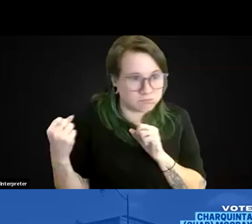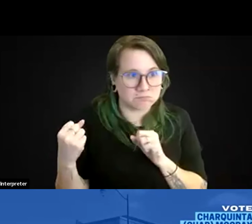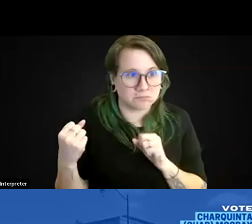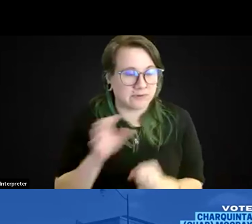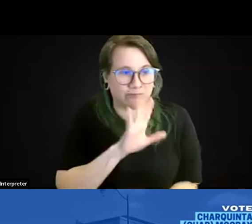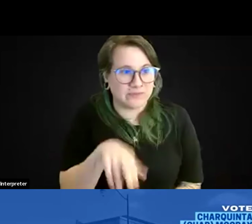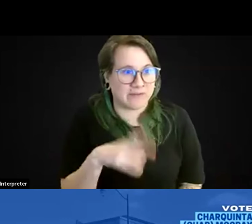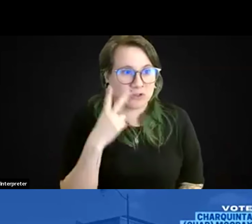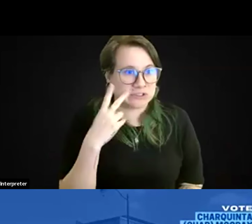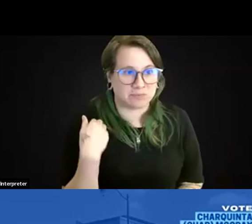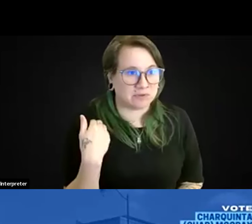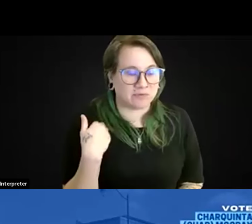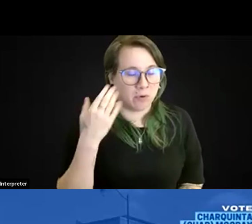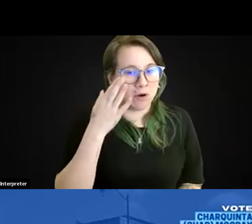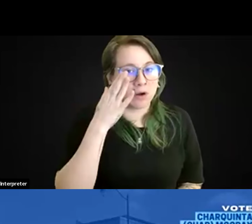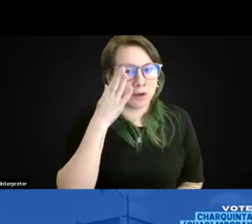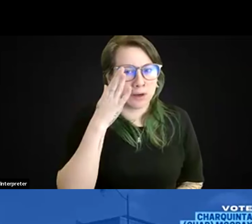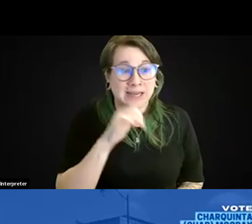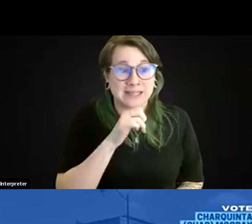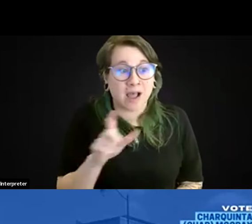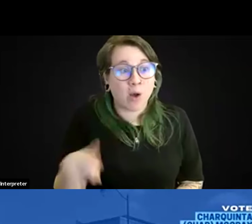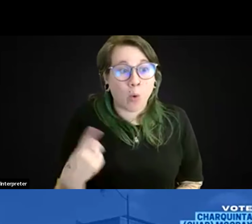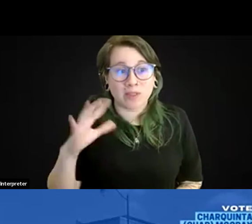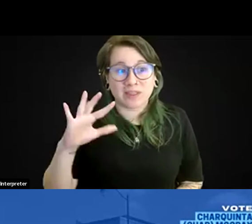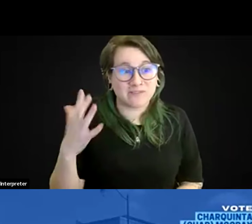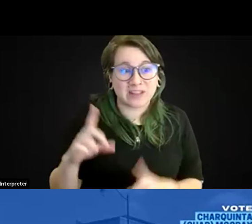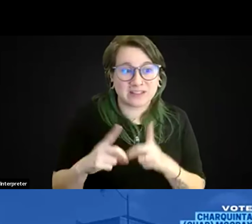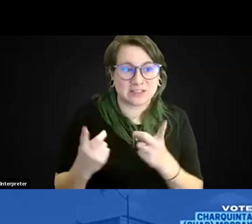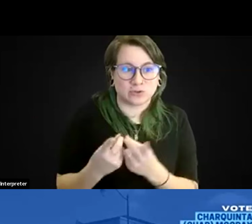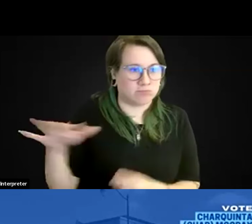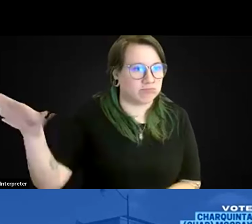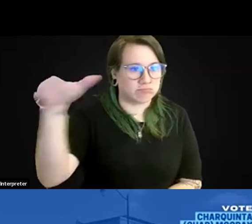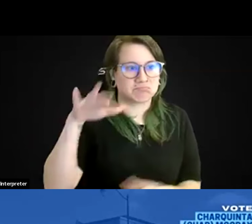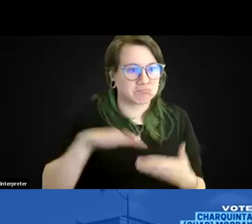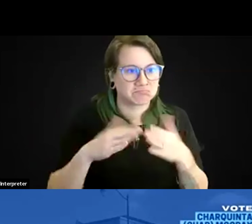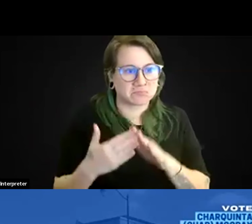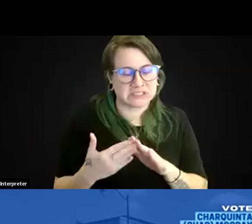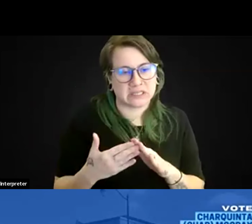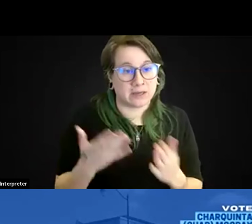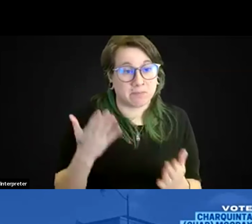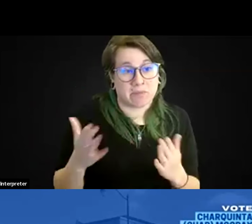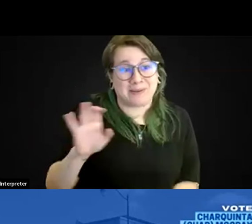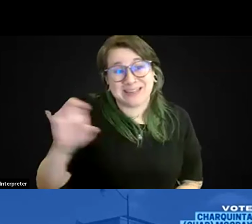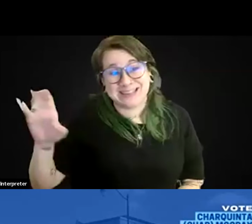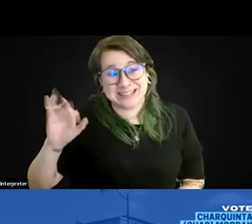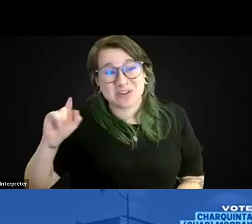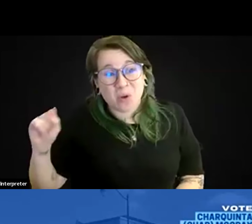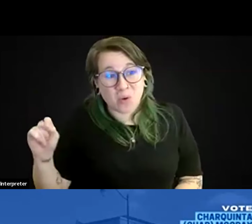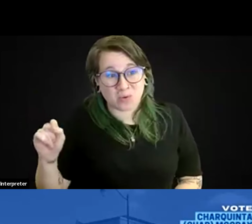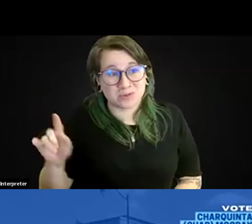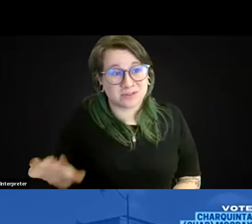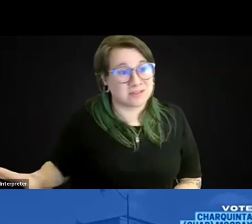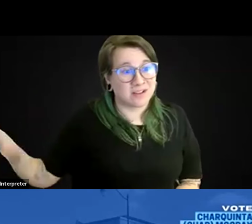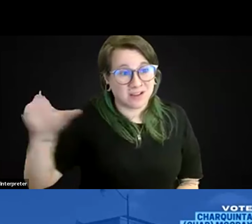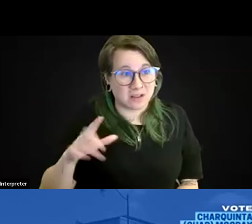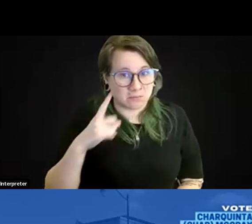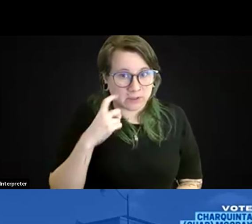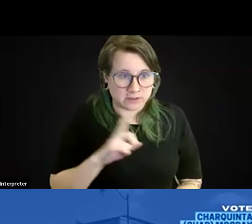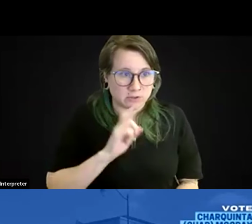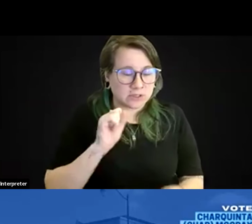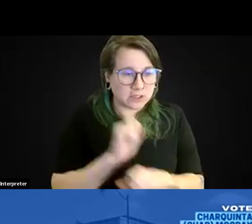hadn't seen before. And it's not just in the 5th District, it's citywide. Actually, it might even be East Coast wide, because they're